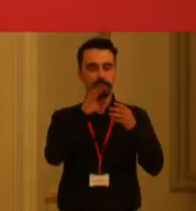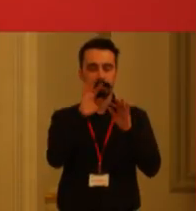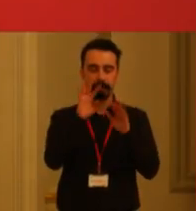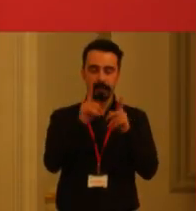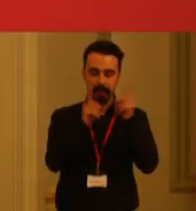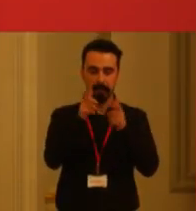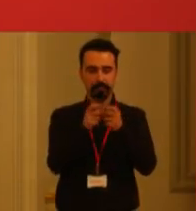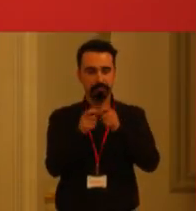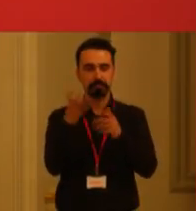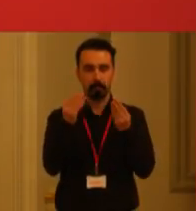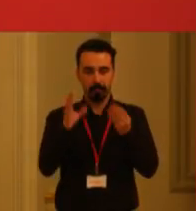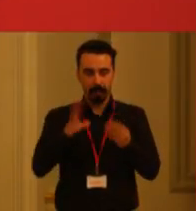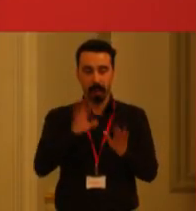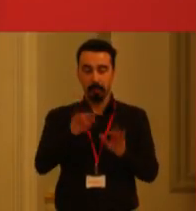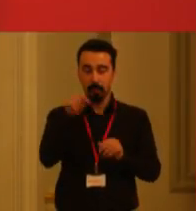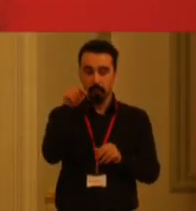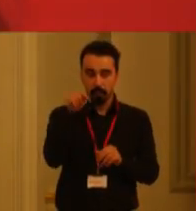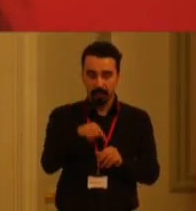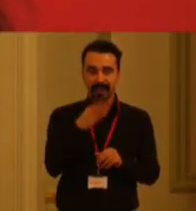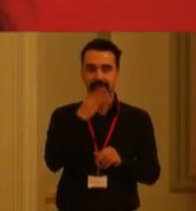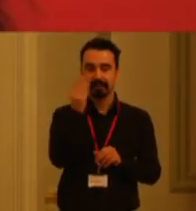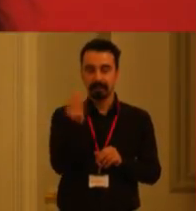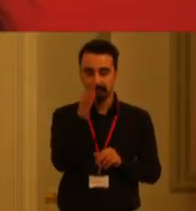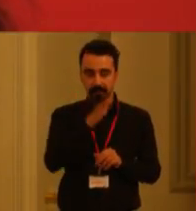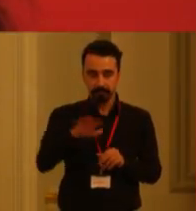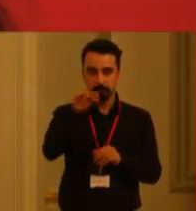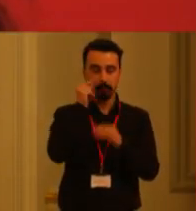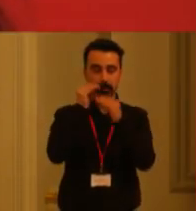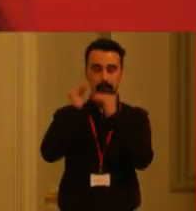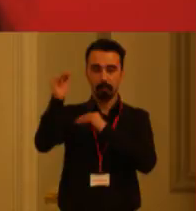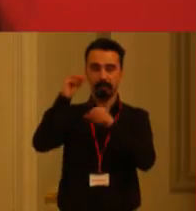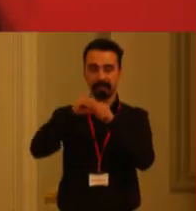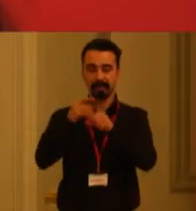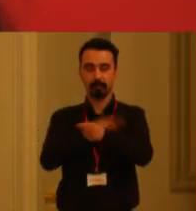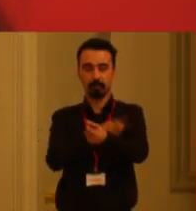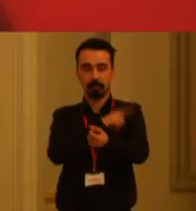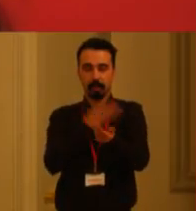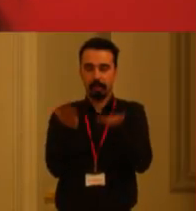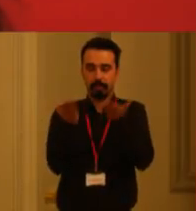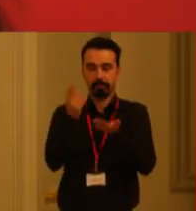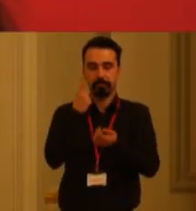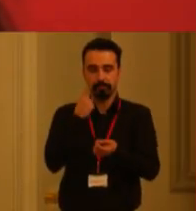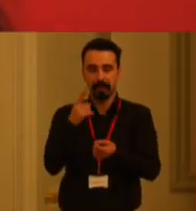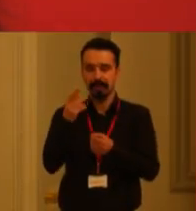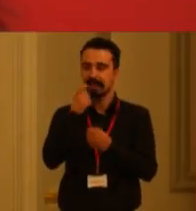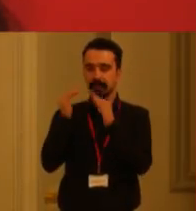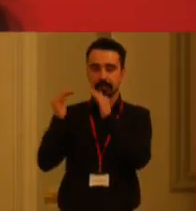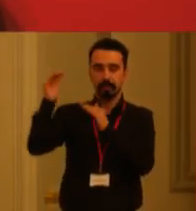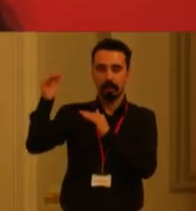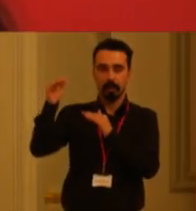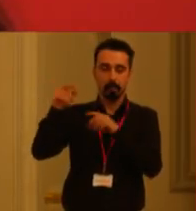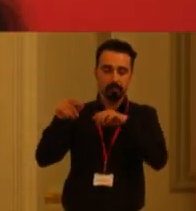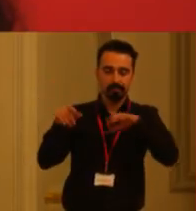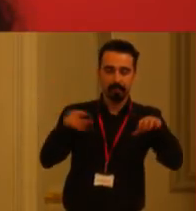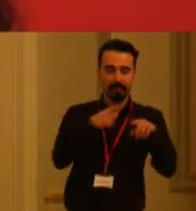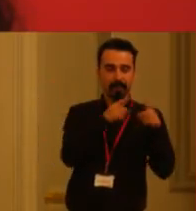to internet and use of internet has been developed. But here we see that when we take a look at the